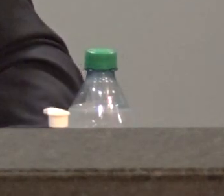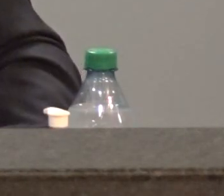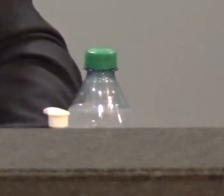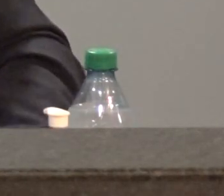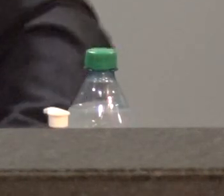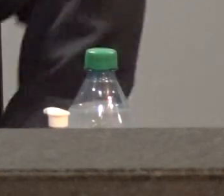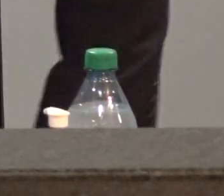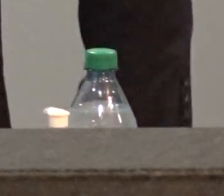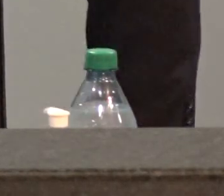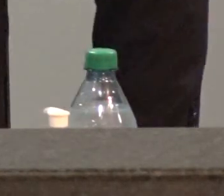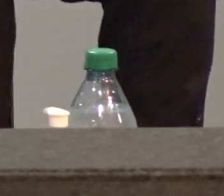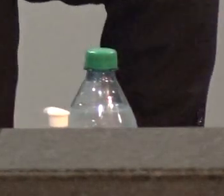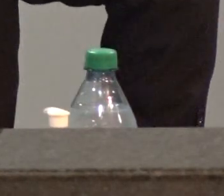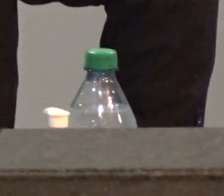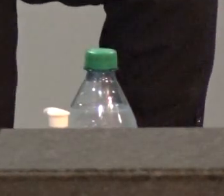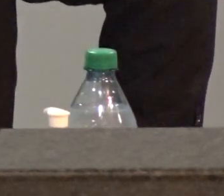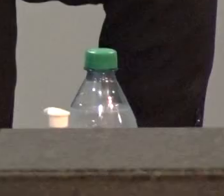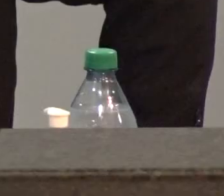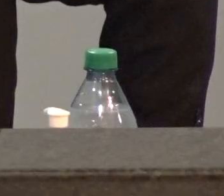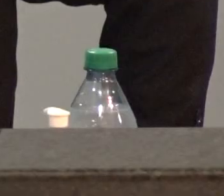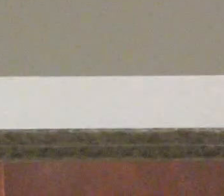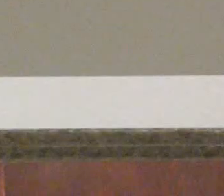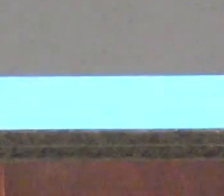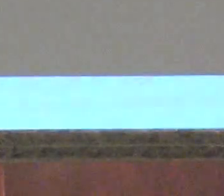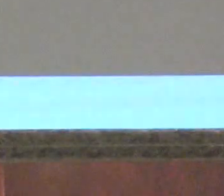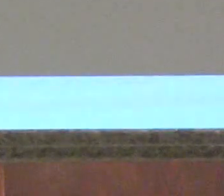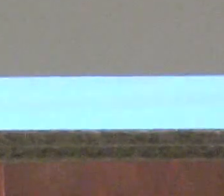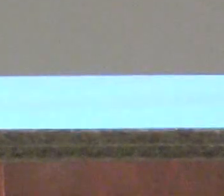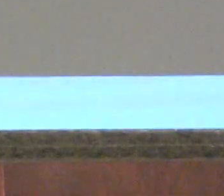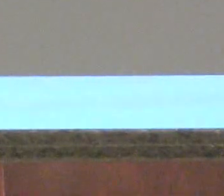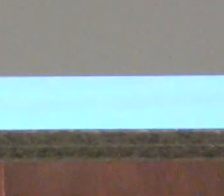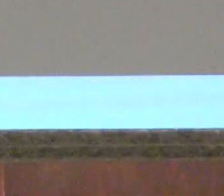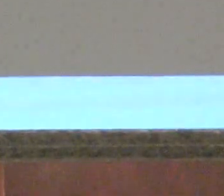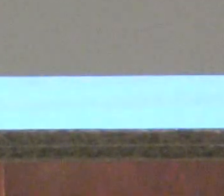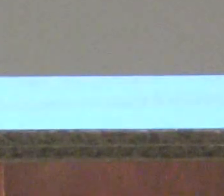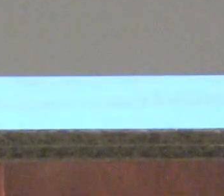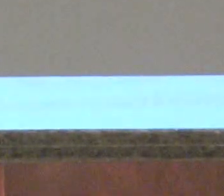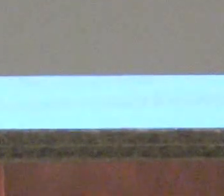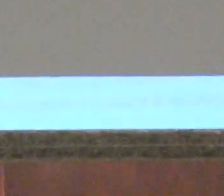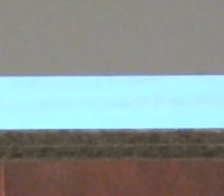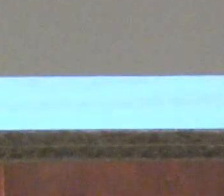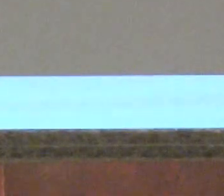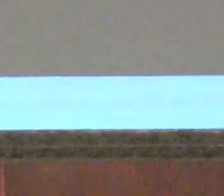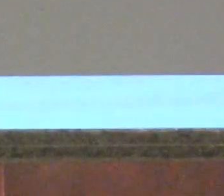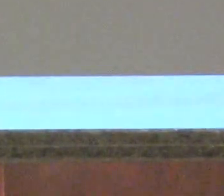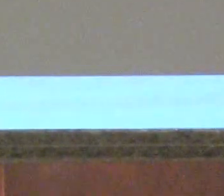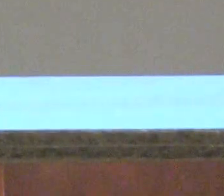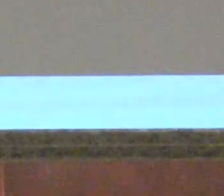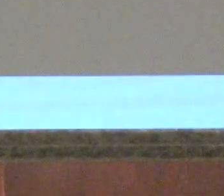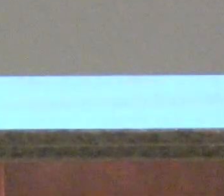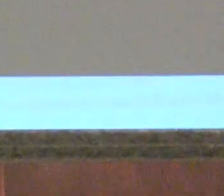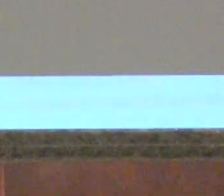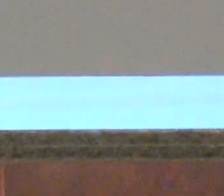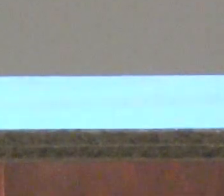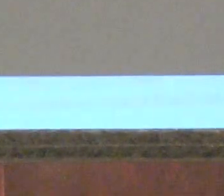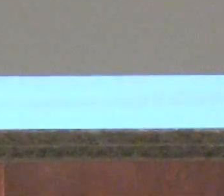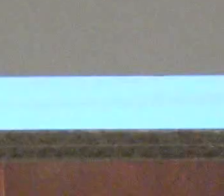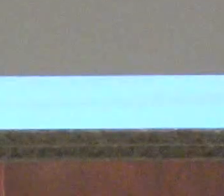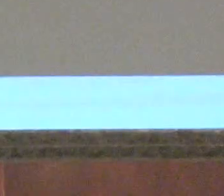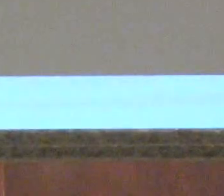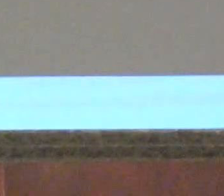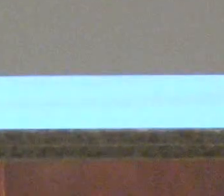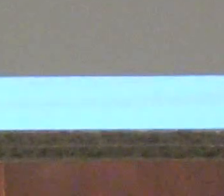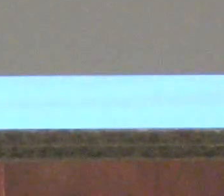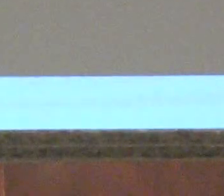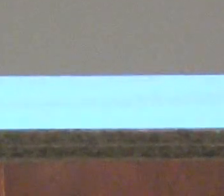Say that I guess everybody's heard by now that Darius and I won the best acting by a buddy cop duo in a